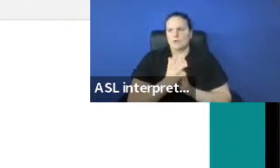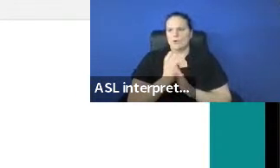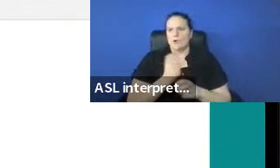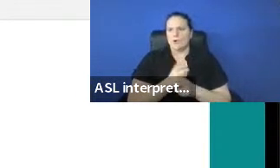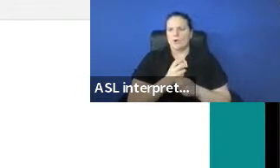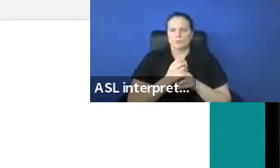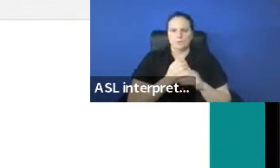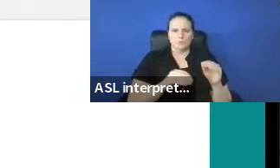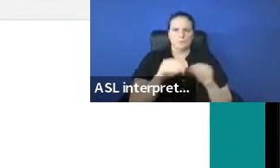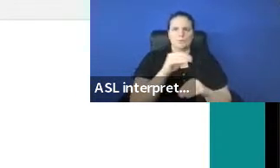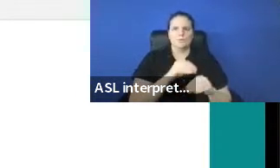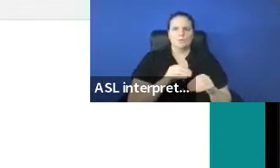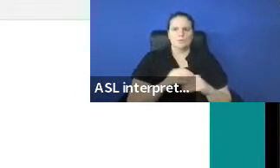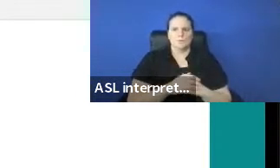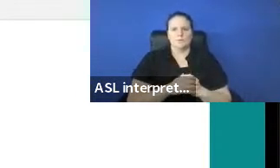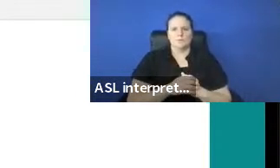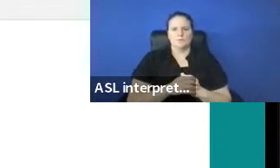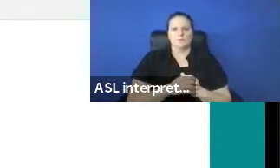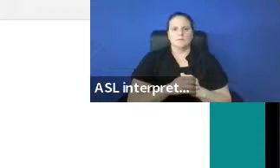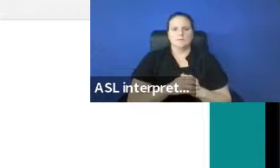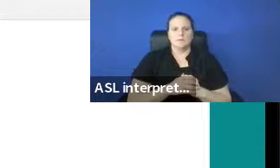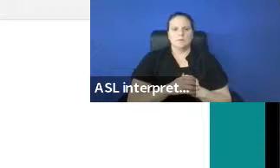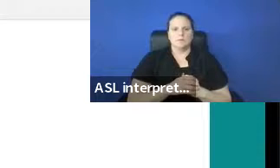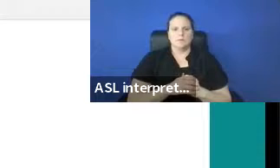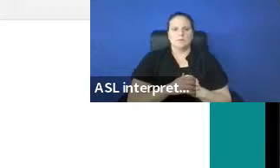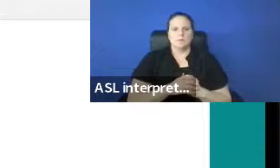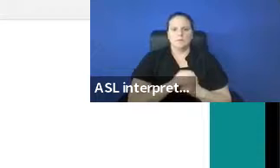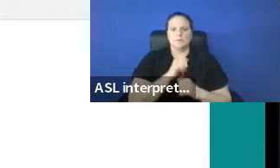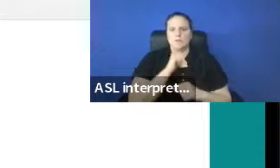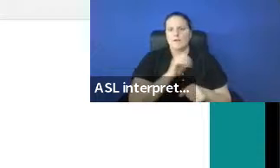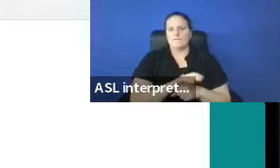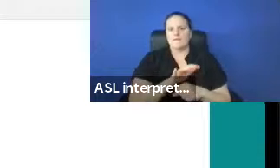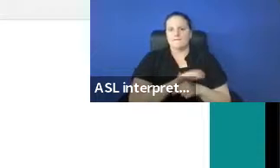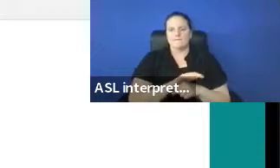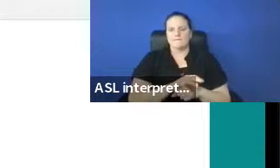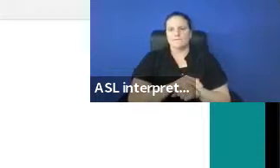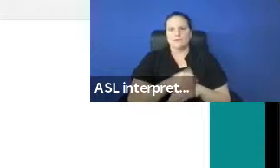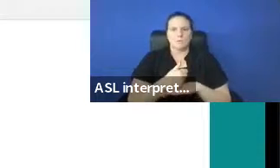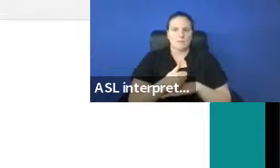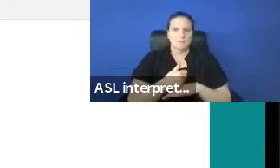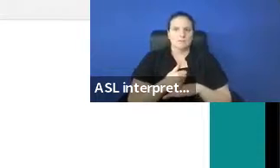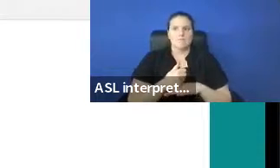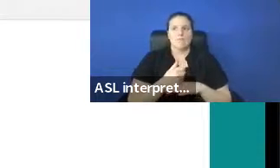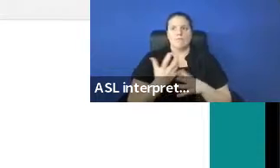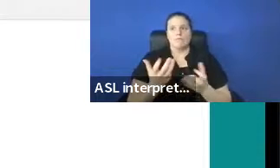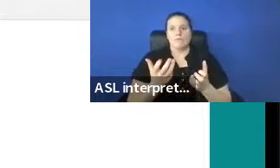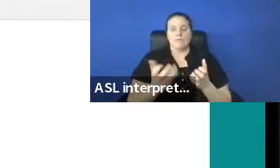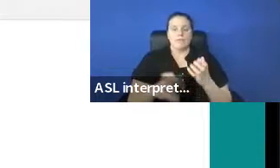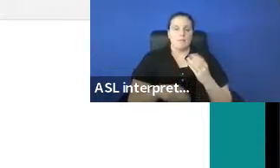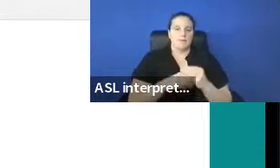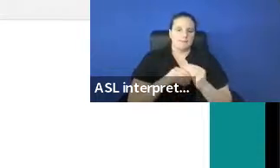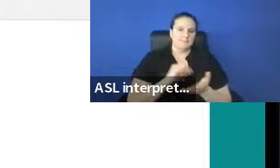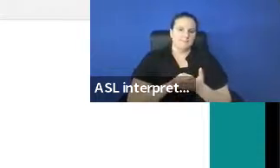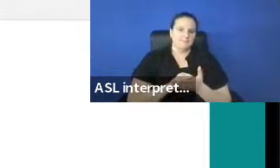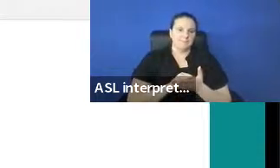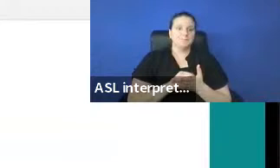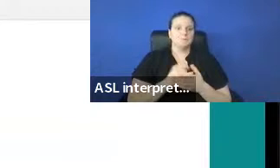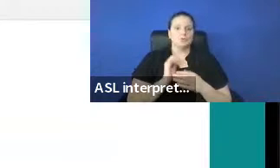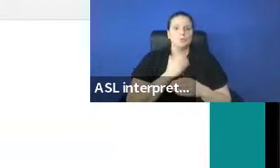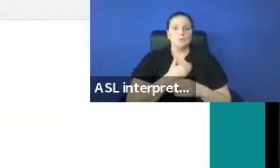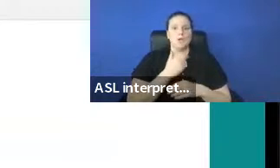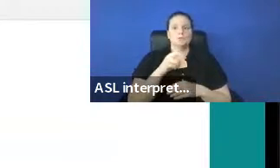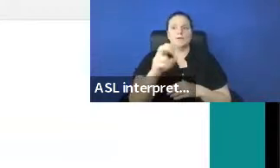move around. The lack of transit, and therefore the desire to add transit to our